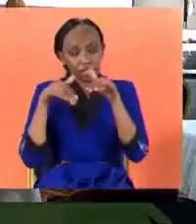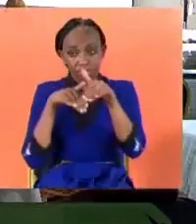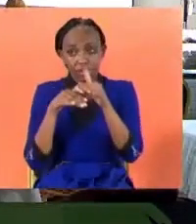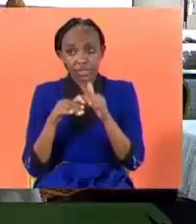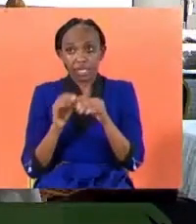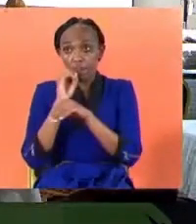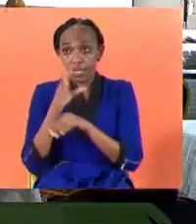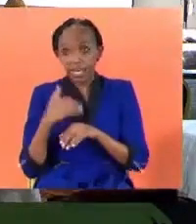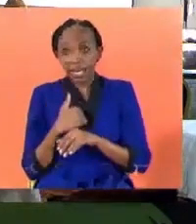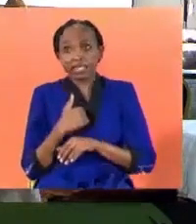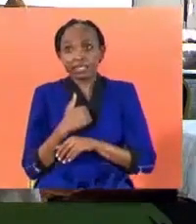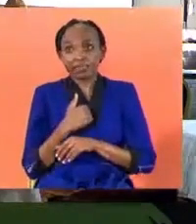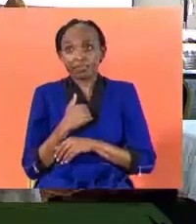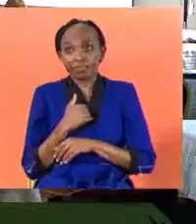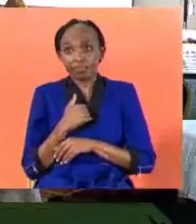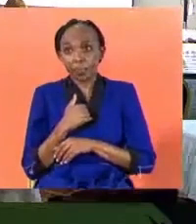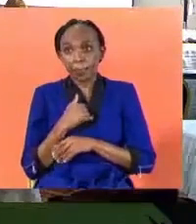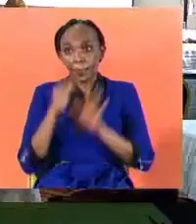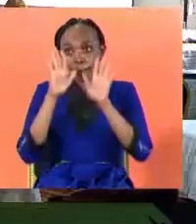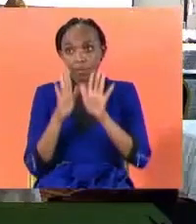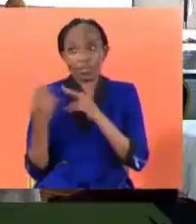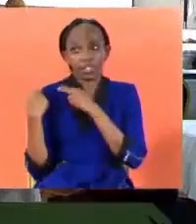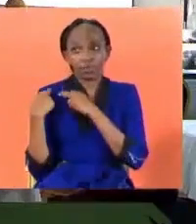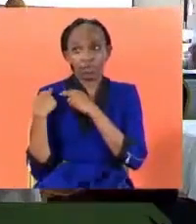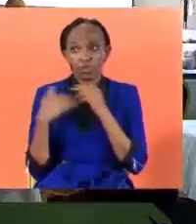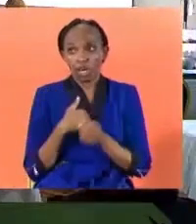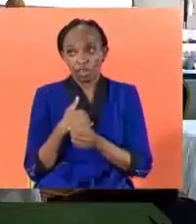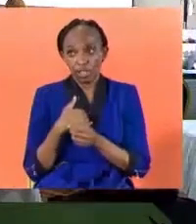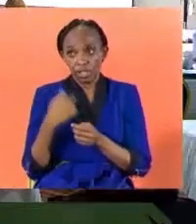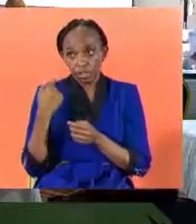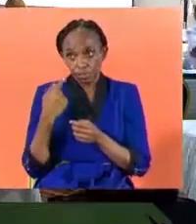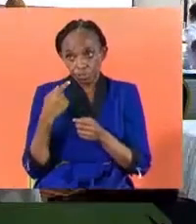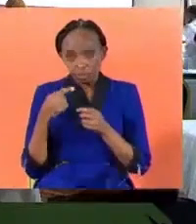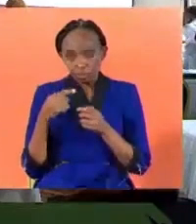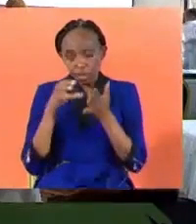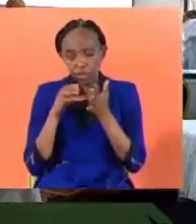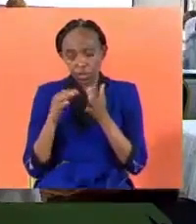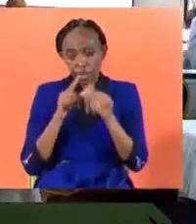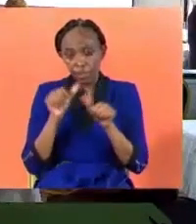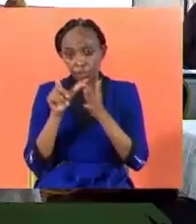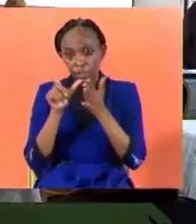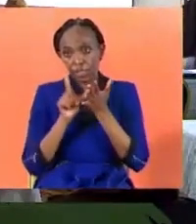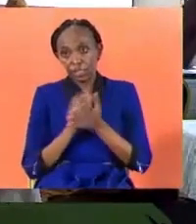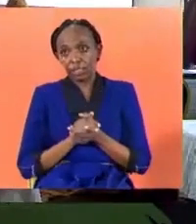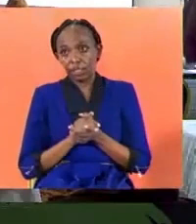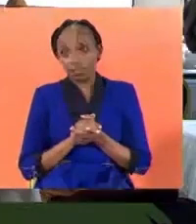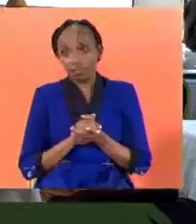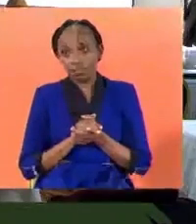Media have got a very important role to play on the issues of debt.